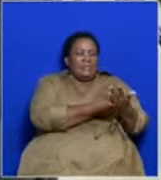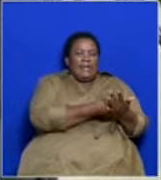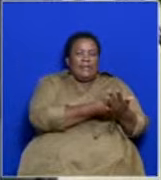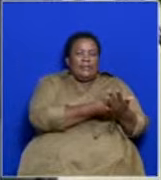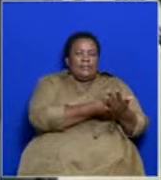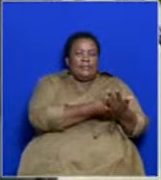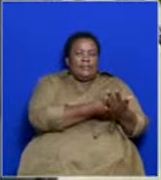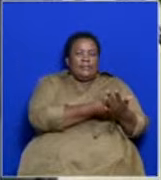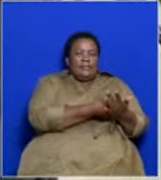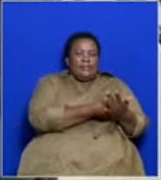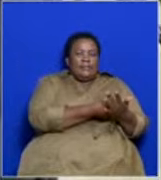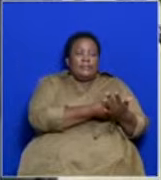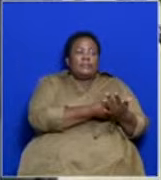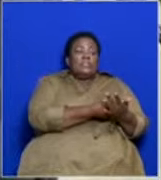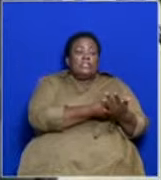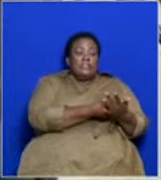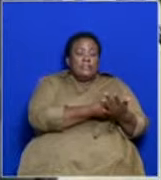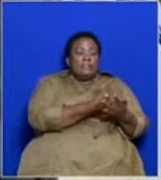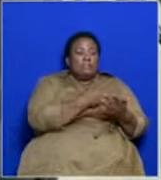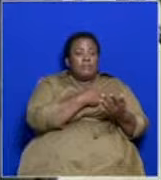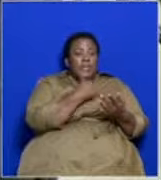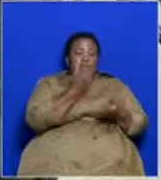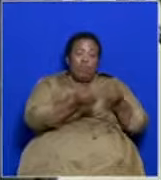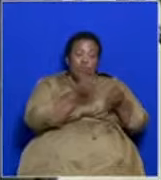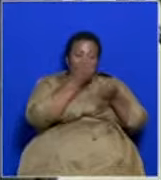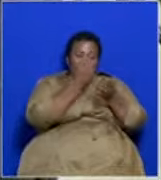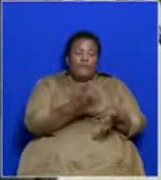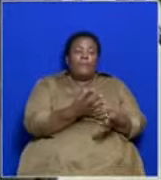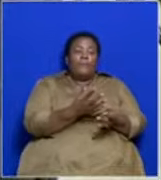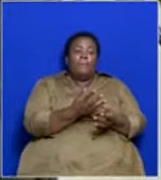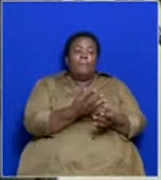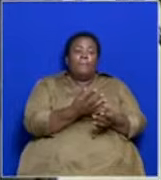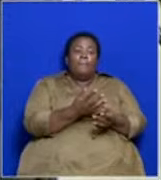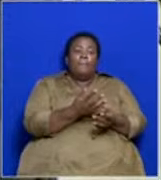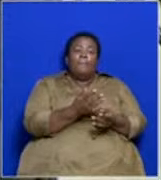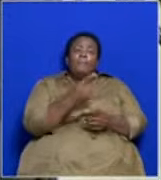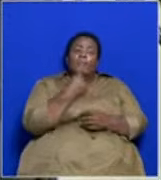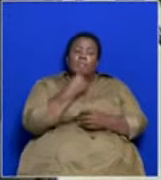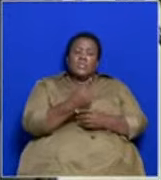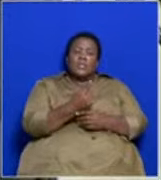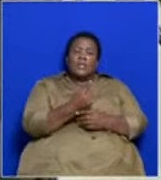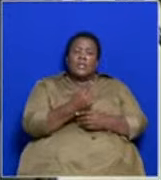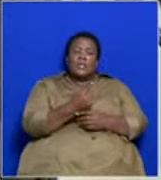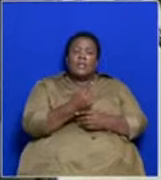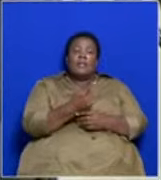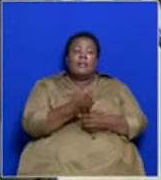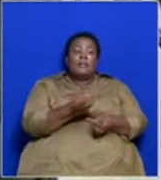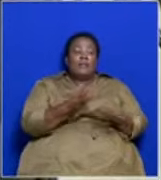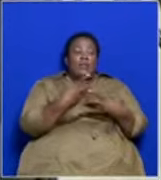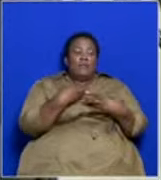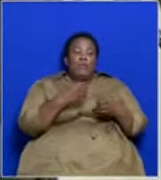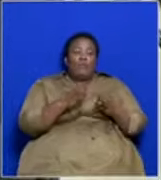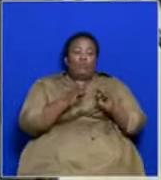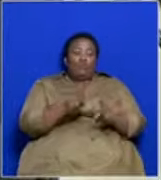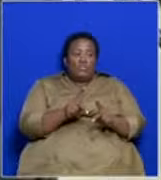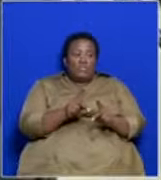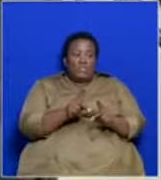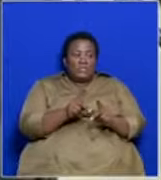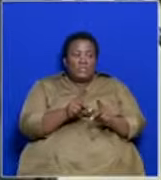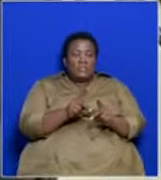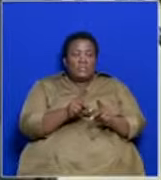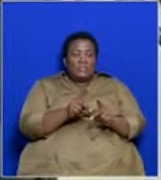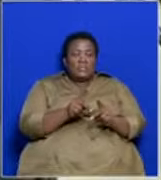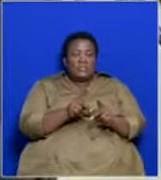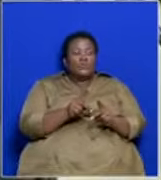the court, and then they said that they are giving me an opportunity to re-subpoena him, to give